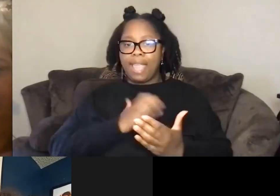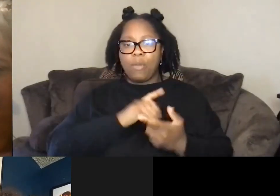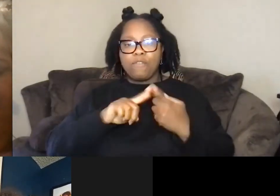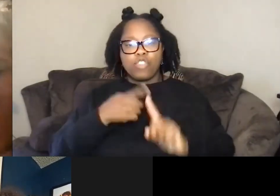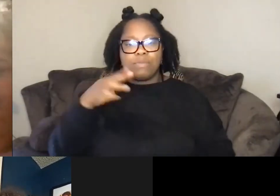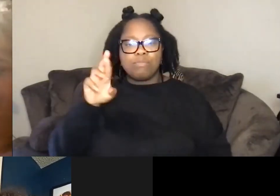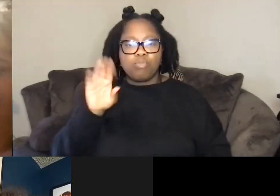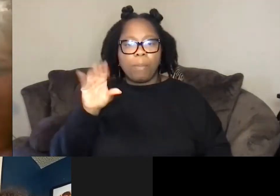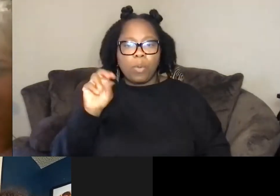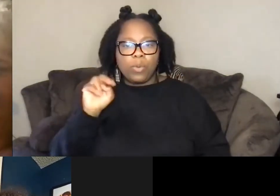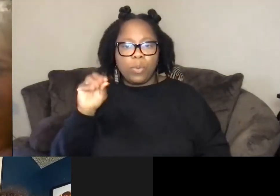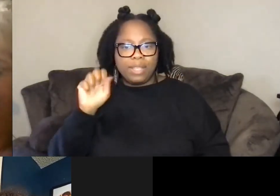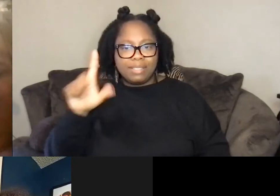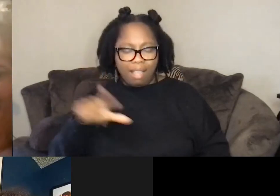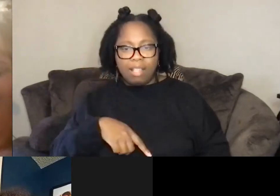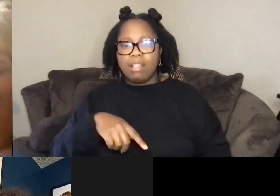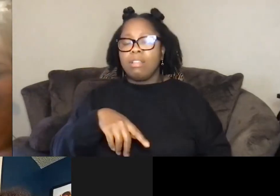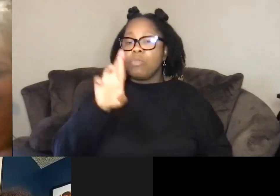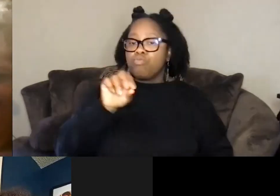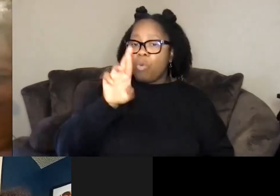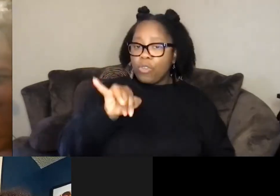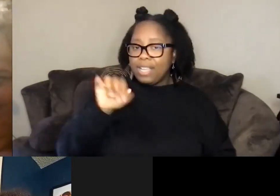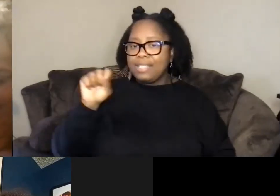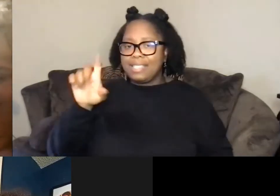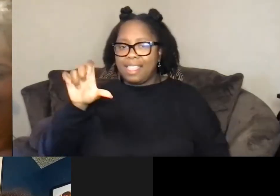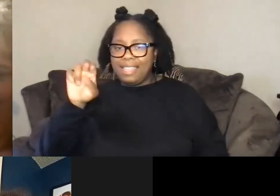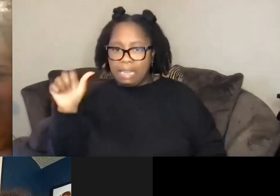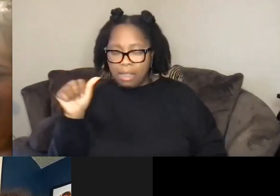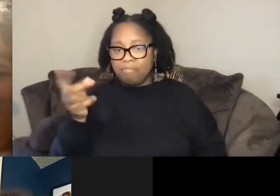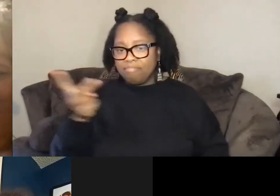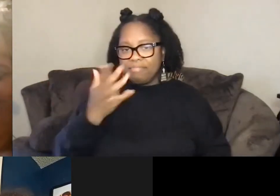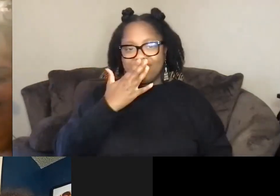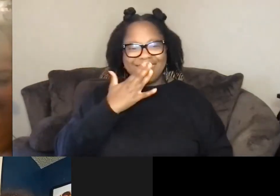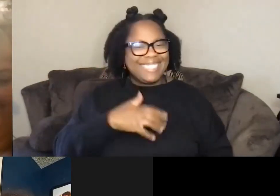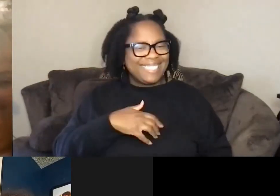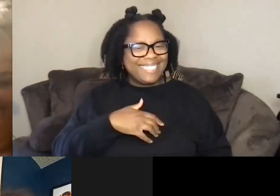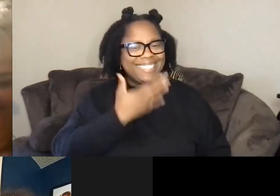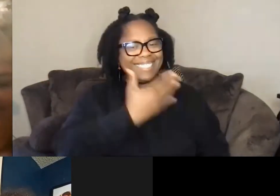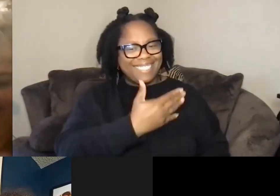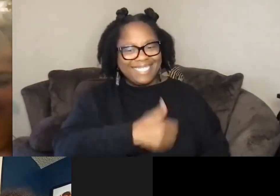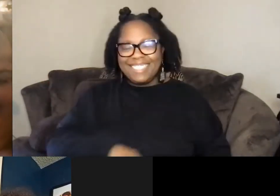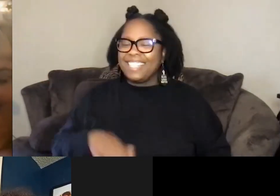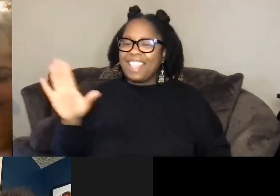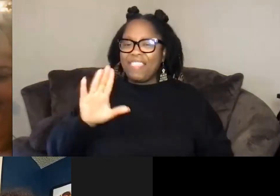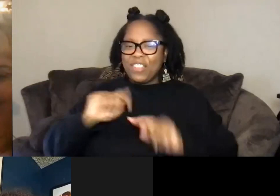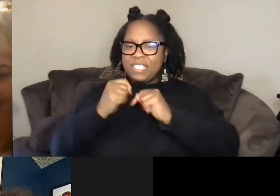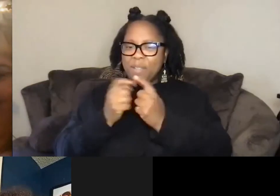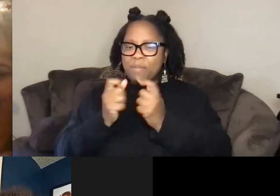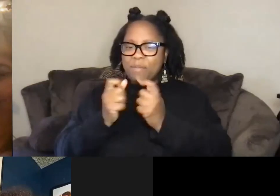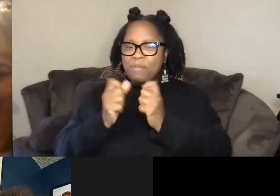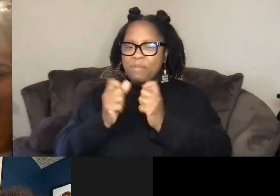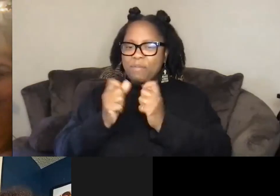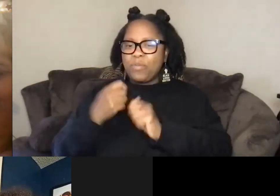Bono ASL. Today's interpreters were Rory and Selena, and their team has been with us all throughout Fat Liberation Month.